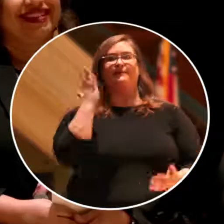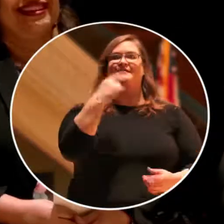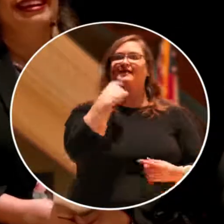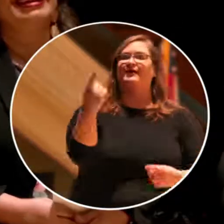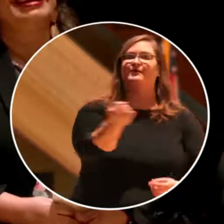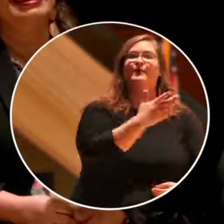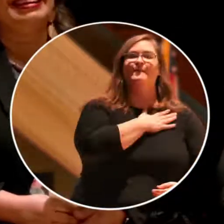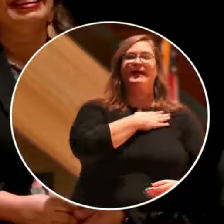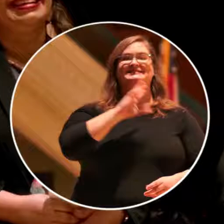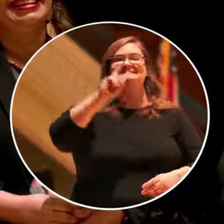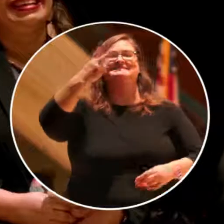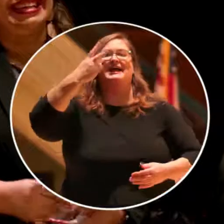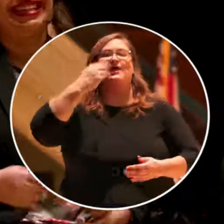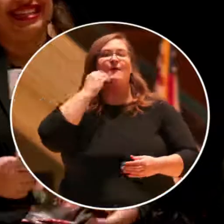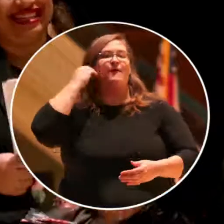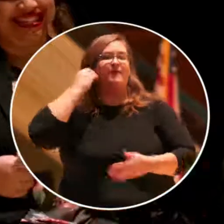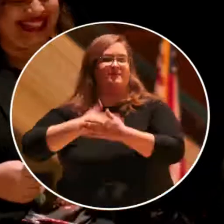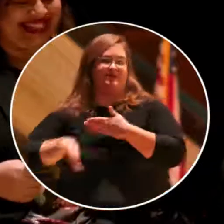worse.